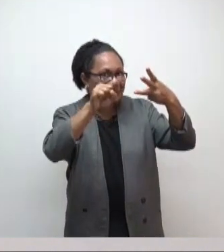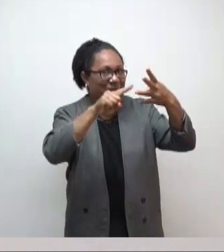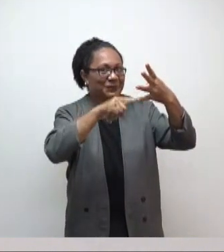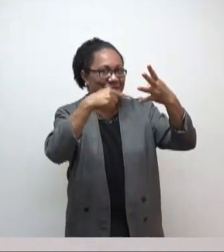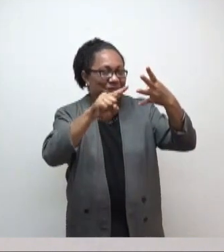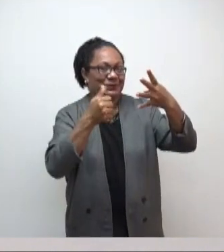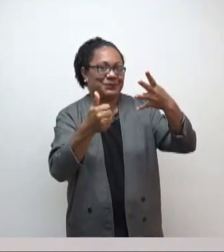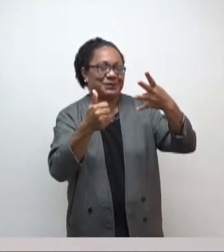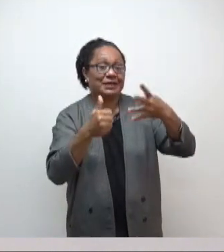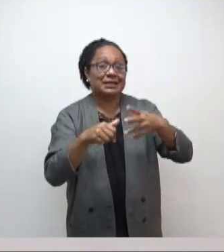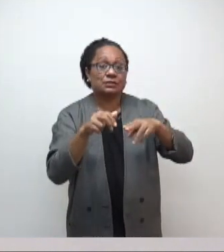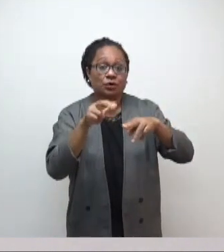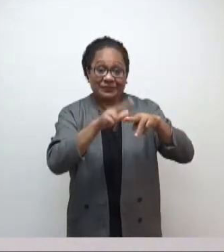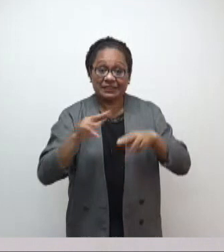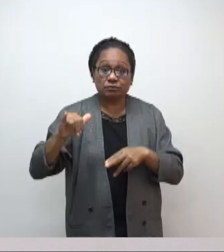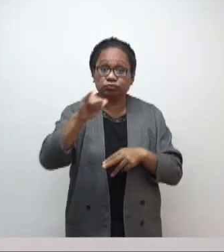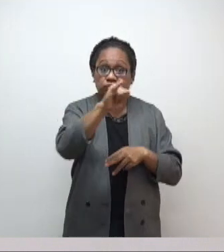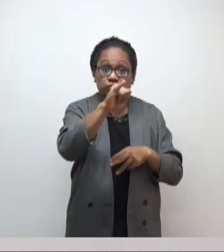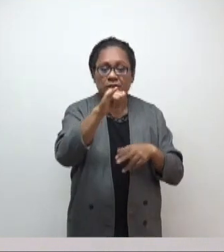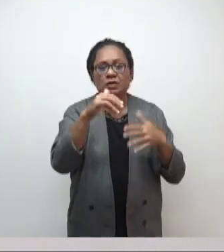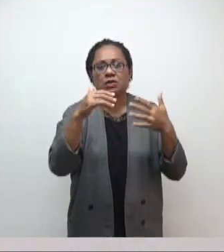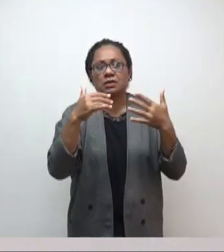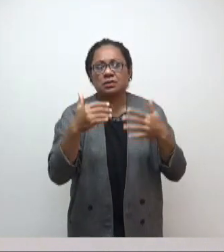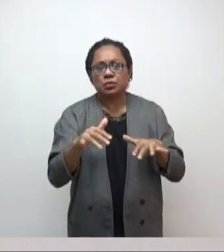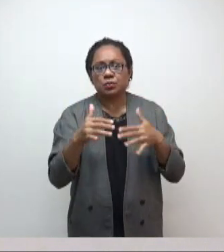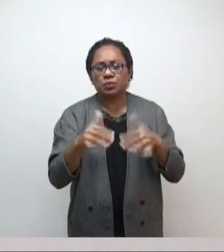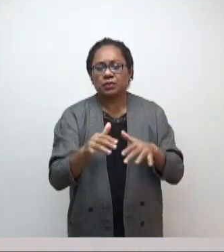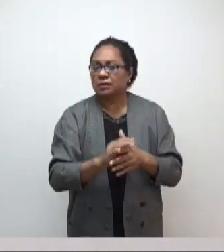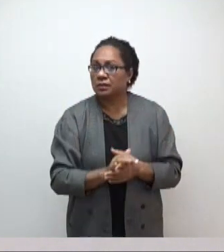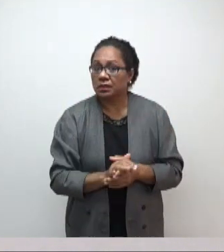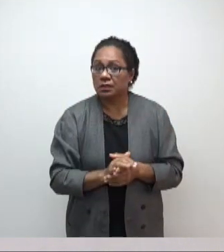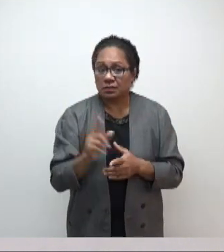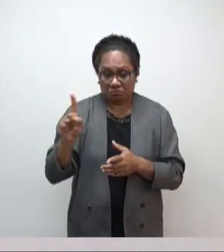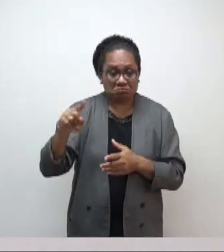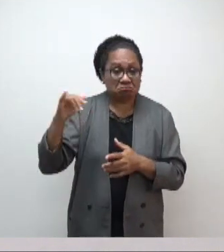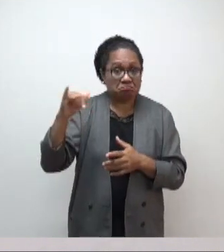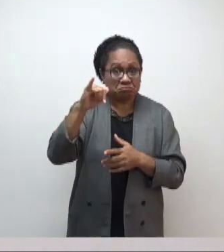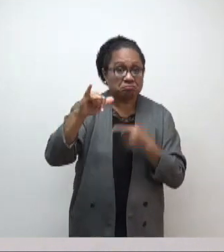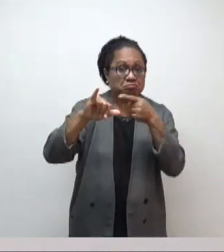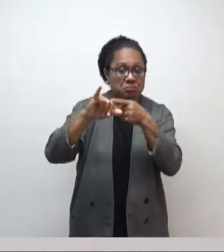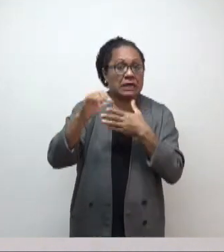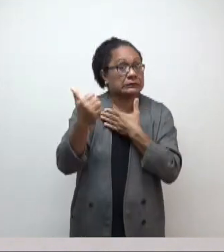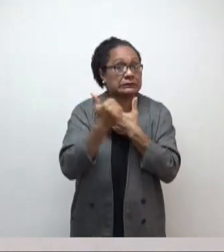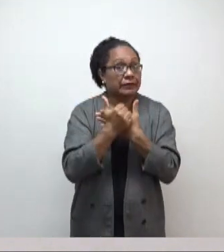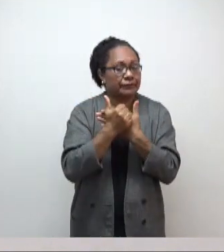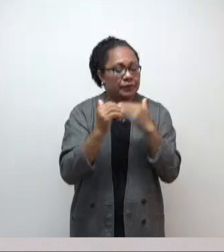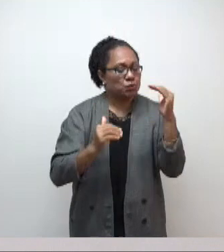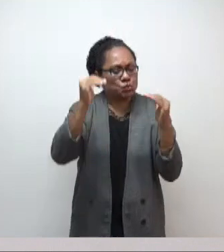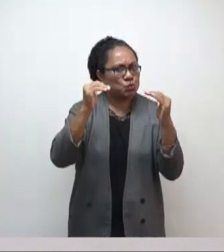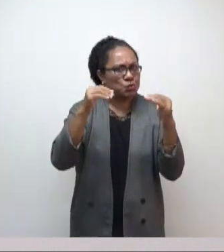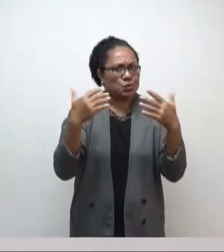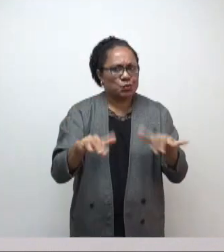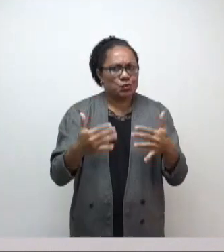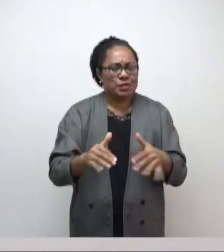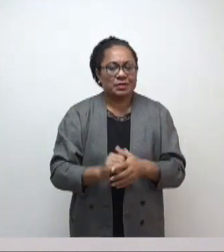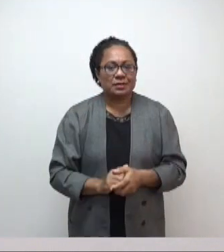Fiji Airways has achieved the highest possible Skytrax 5-star COVID-19 airline safety rating and the